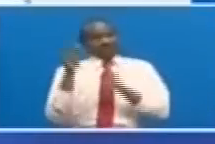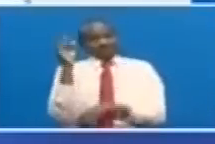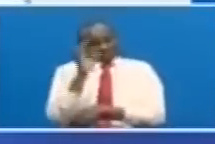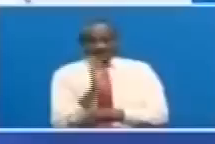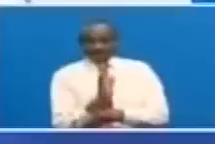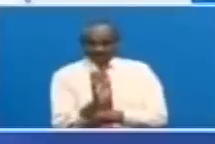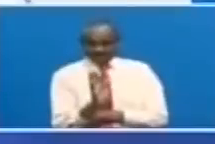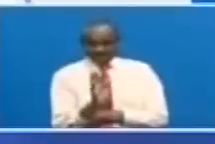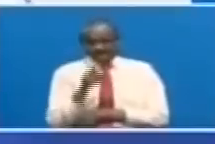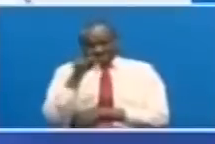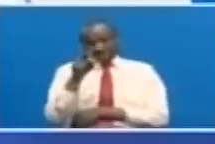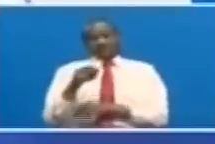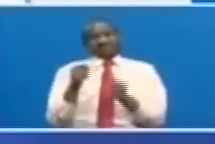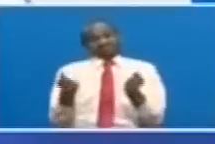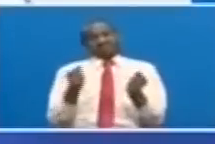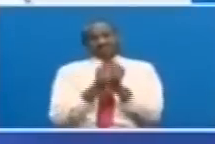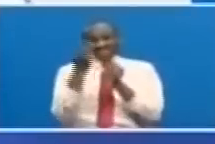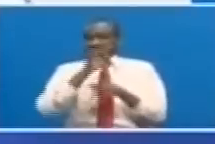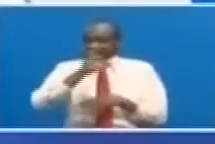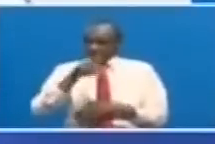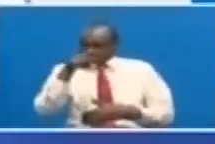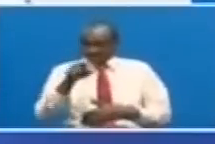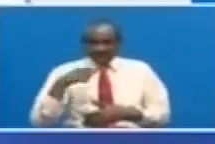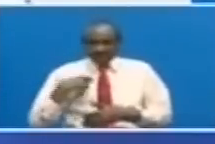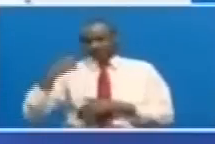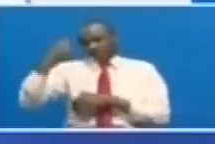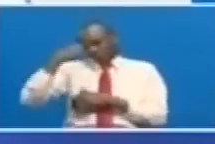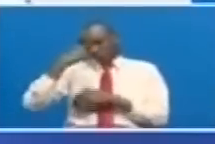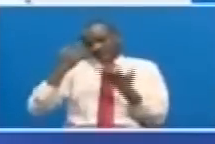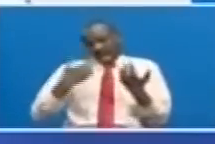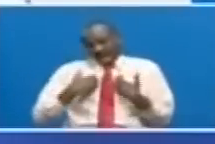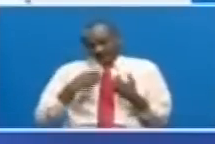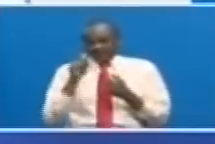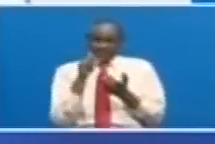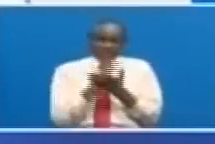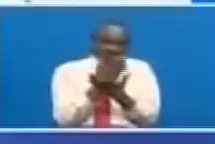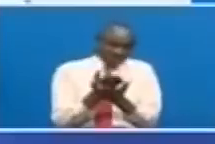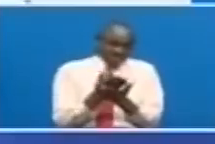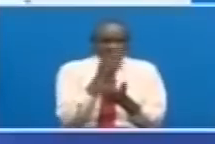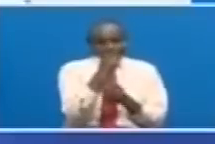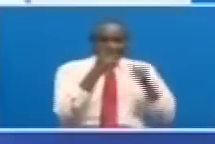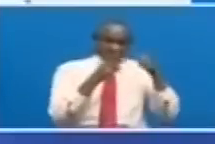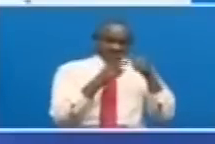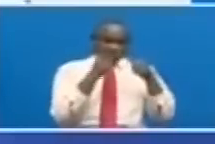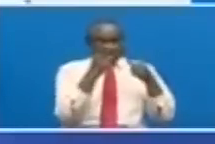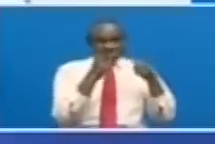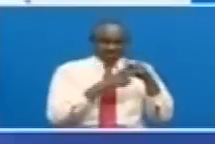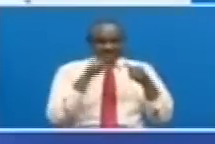56.7%. It's among the 13 counties that have immunization coverage ranging between